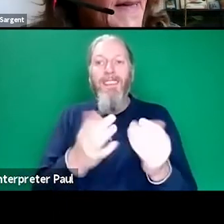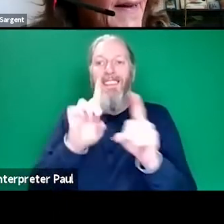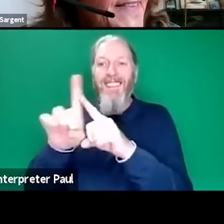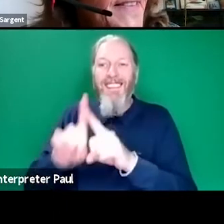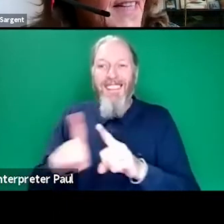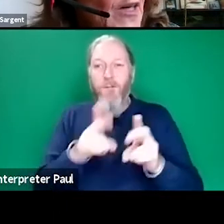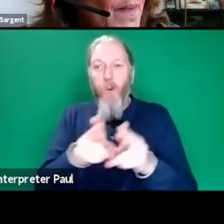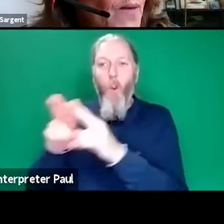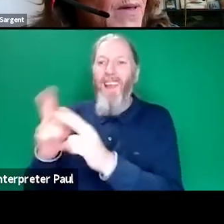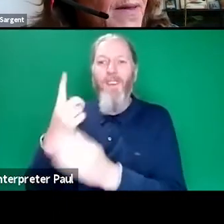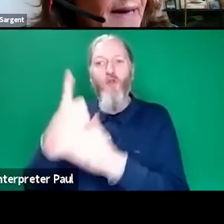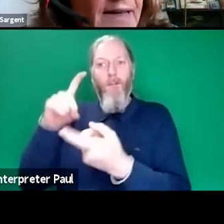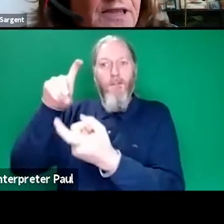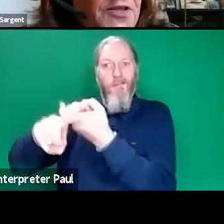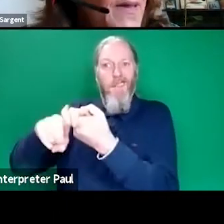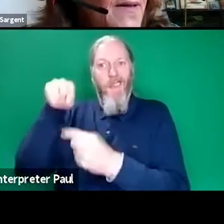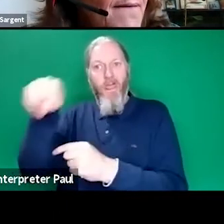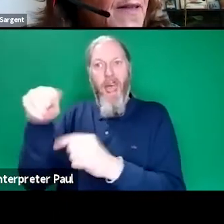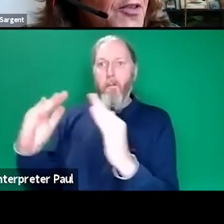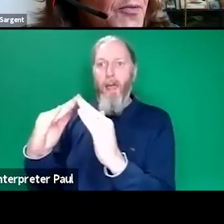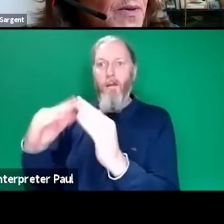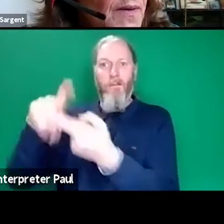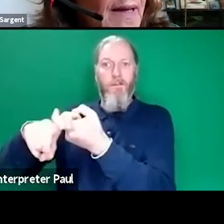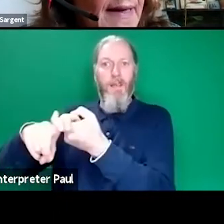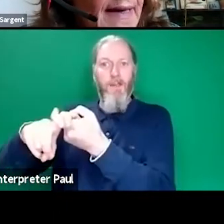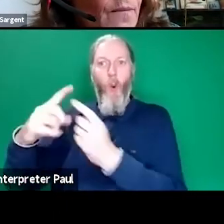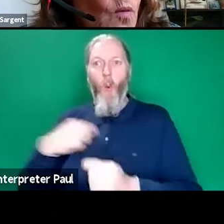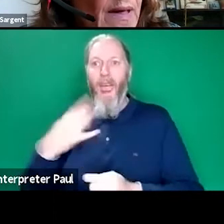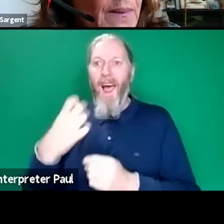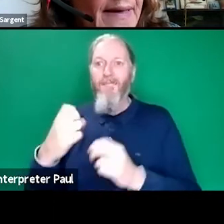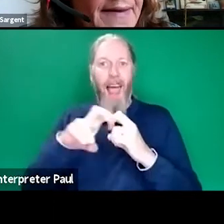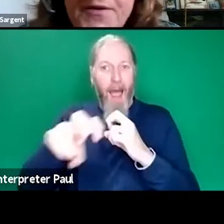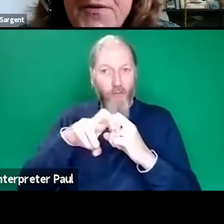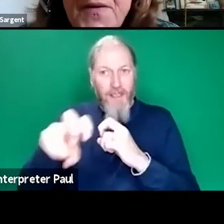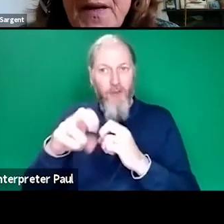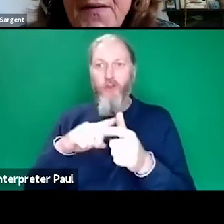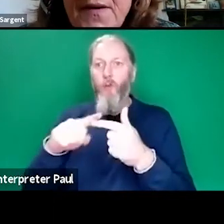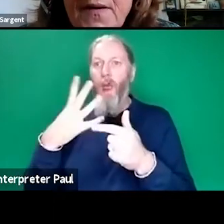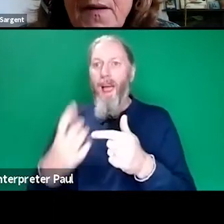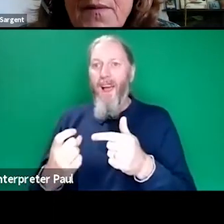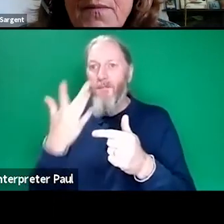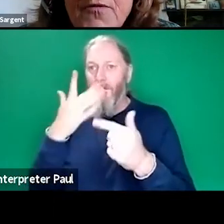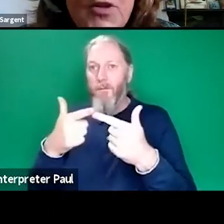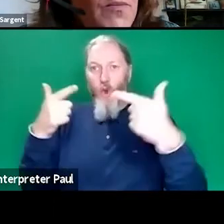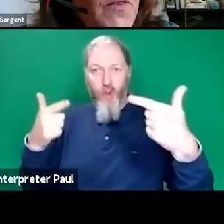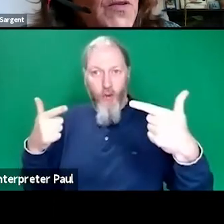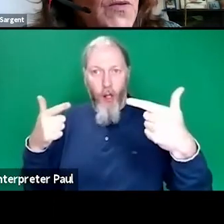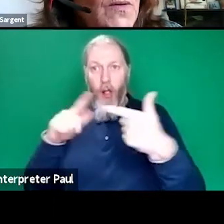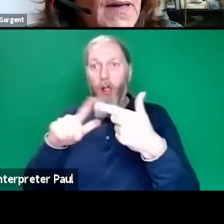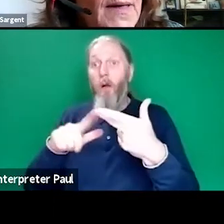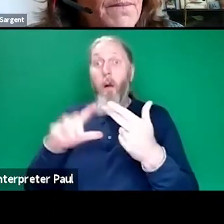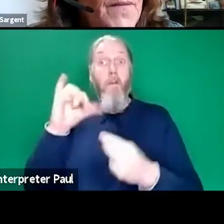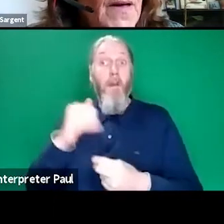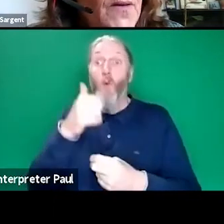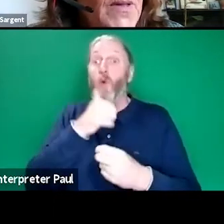building. And we look at outreach, we look at virtual, we may use other rooms